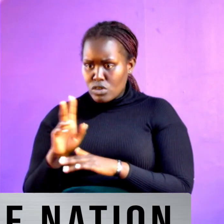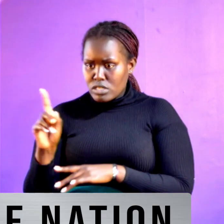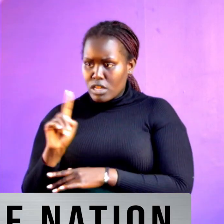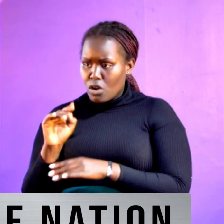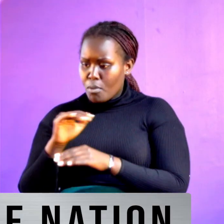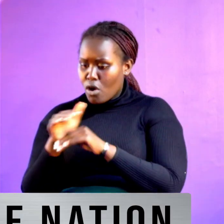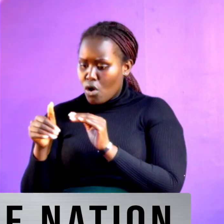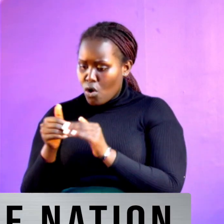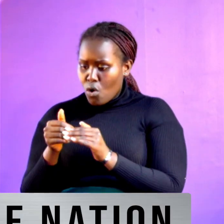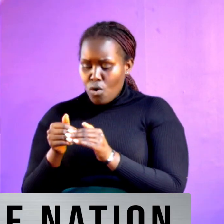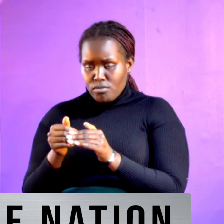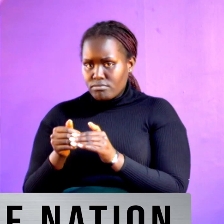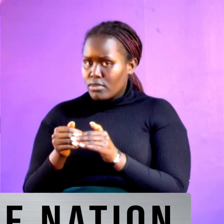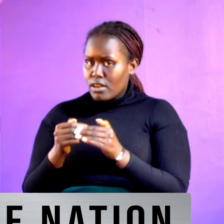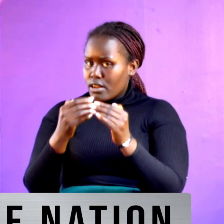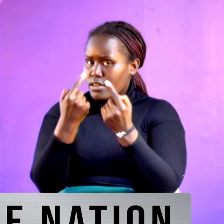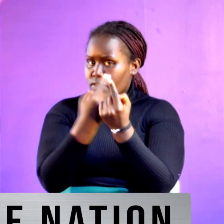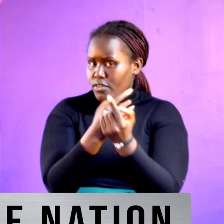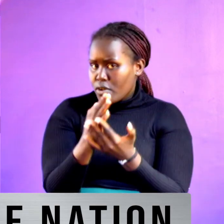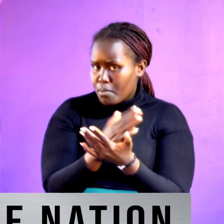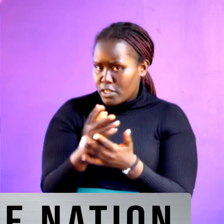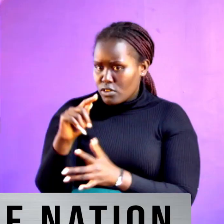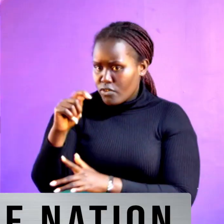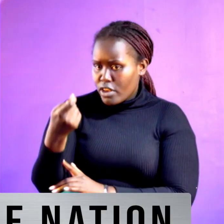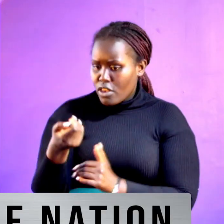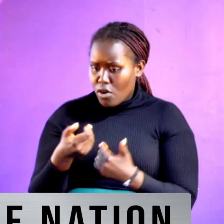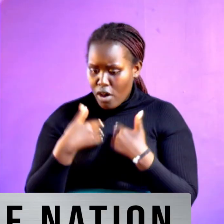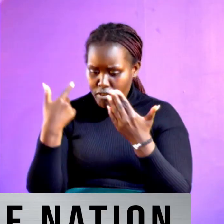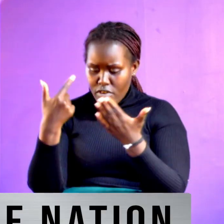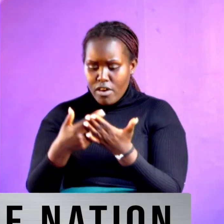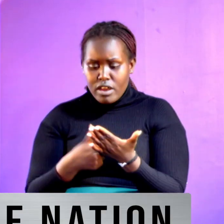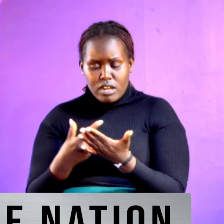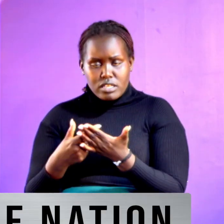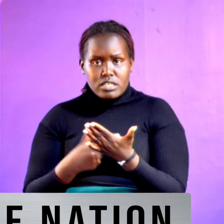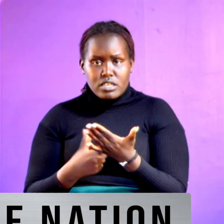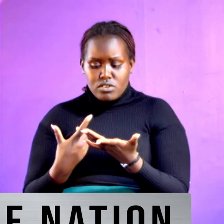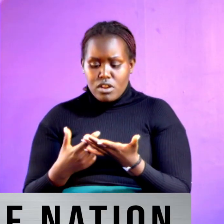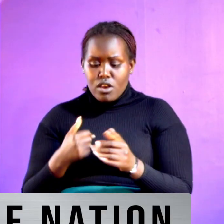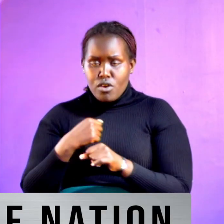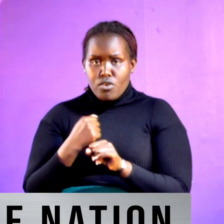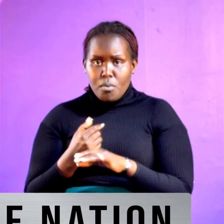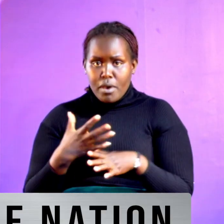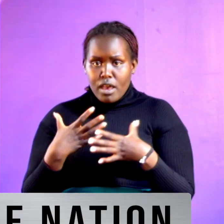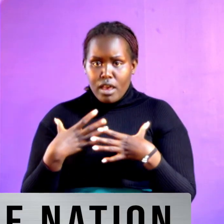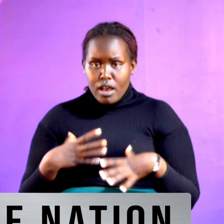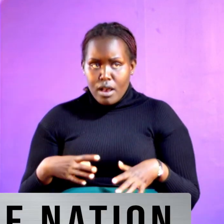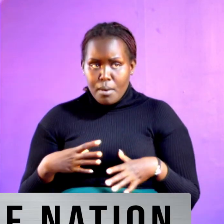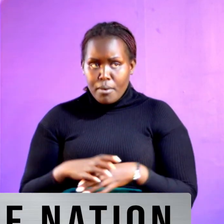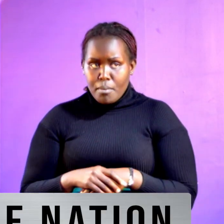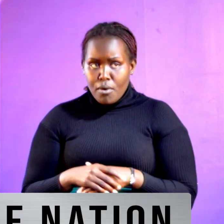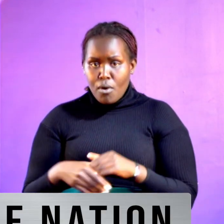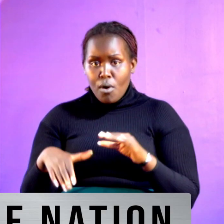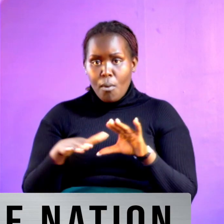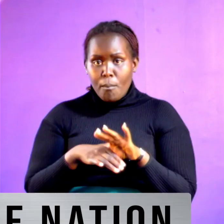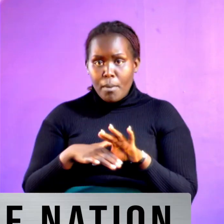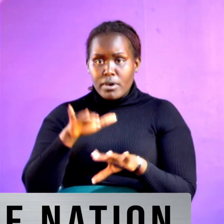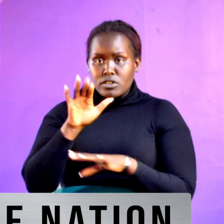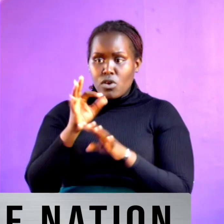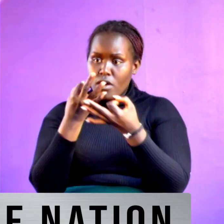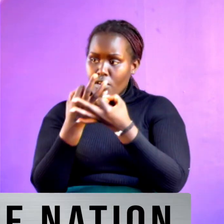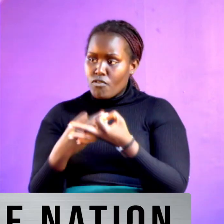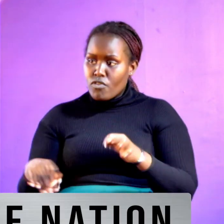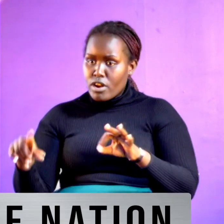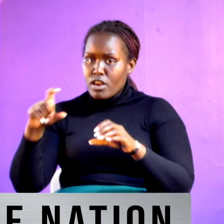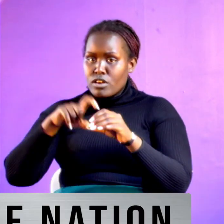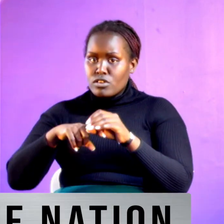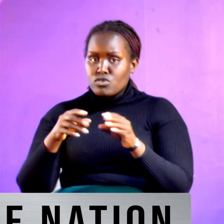are now all over Kenya. Do you have discussions? Do you make people, your members, free to join parties,